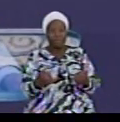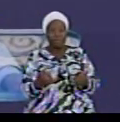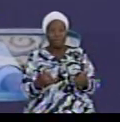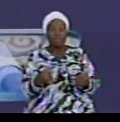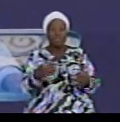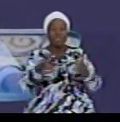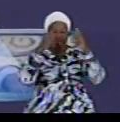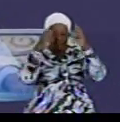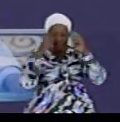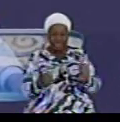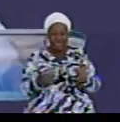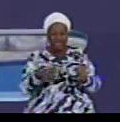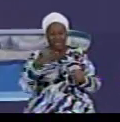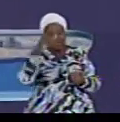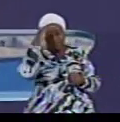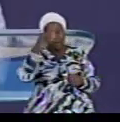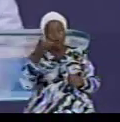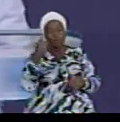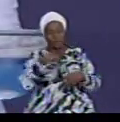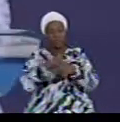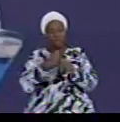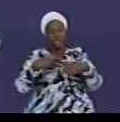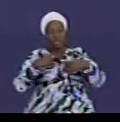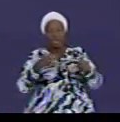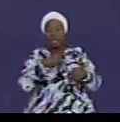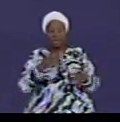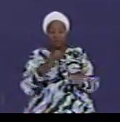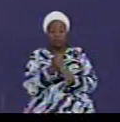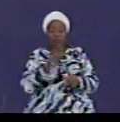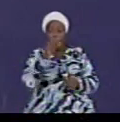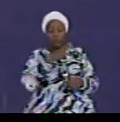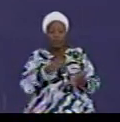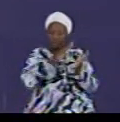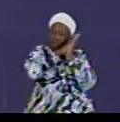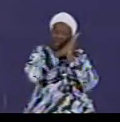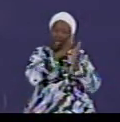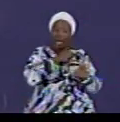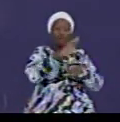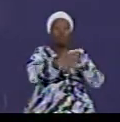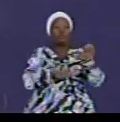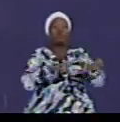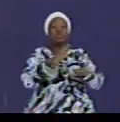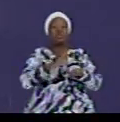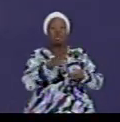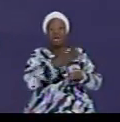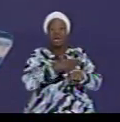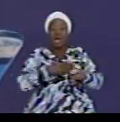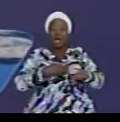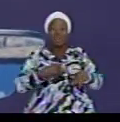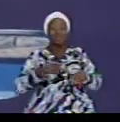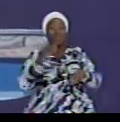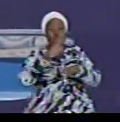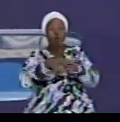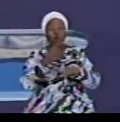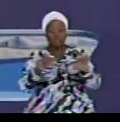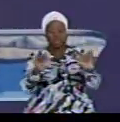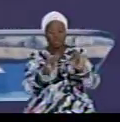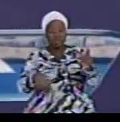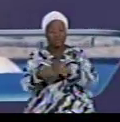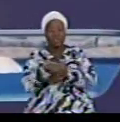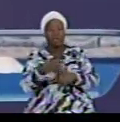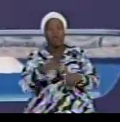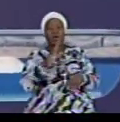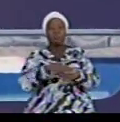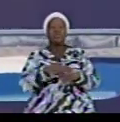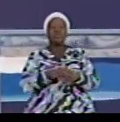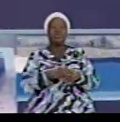Immediately the man was made whole, and he took up his bed and walked. And on the same day was the